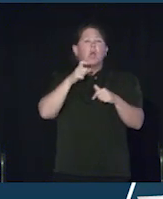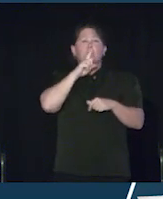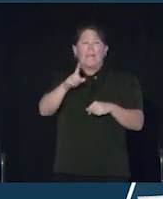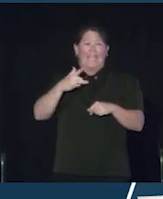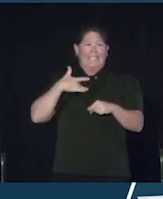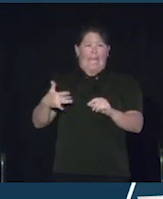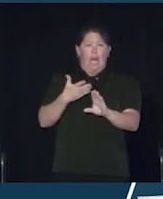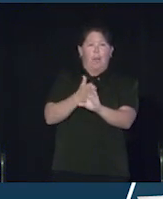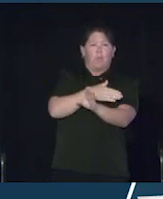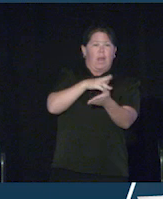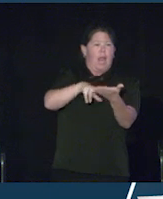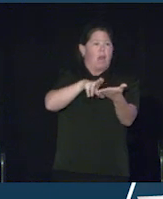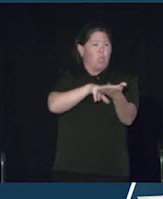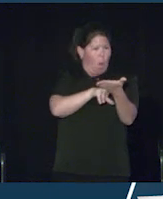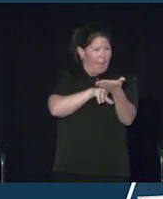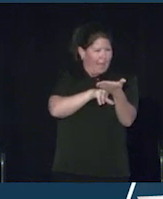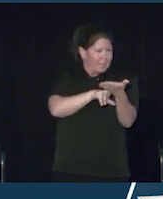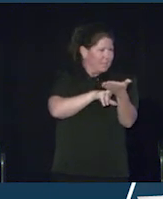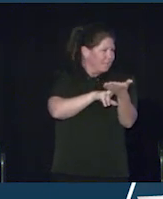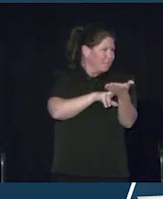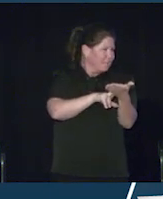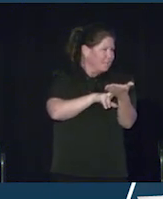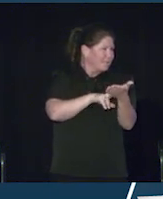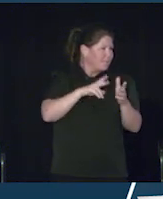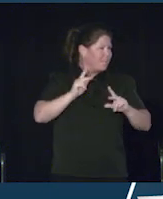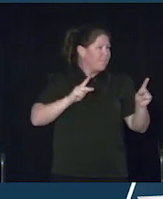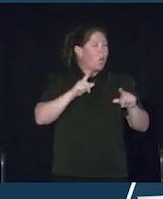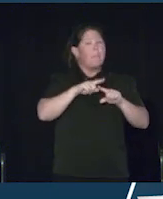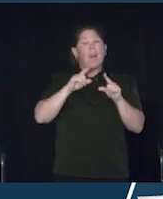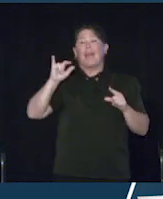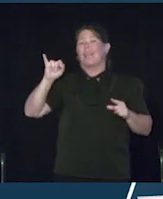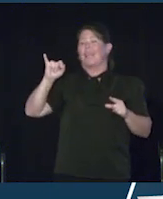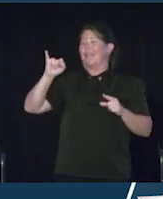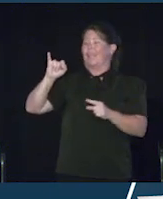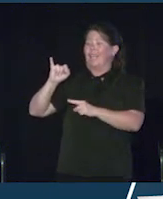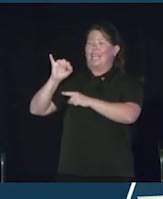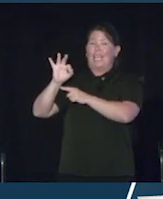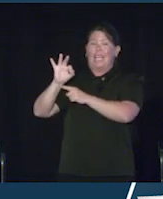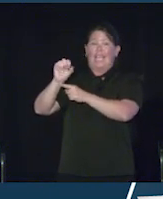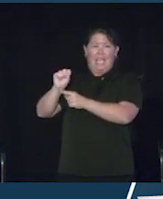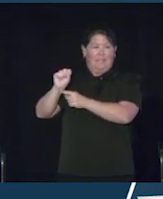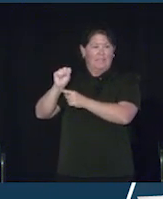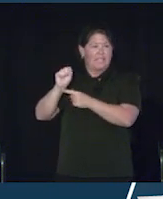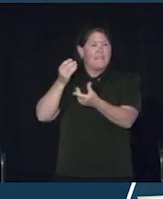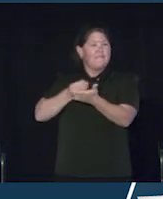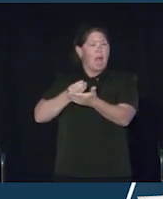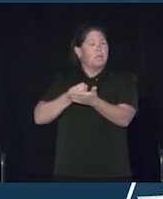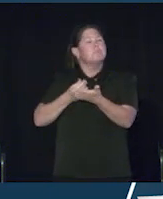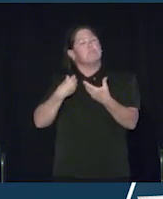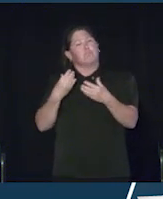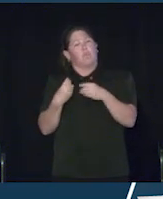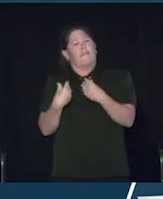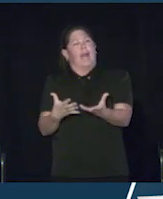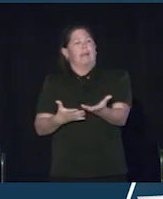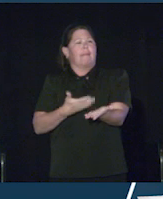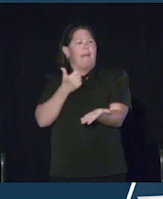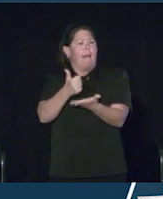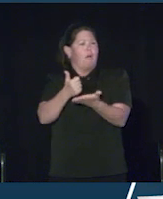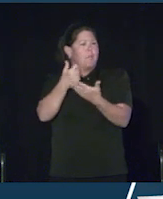the situation. And the IFS funds allows us to provide assistance for these criteria there